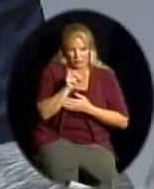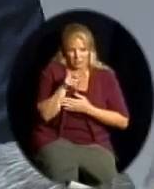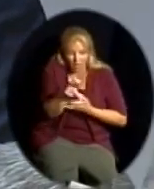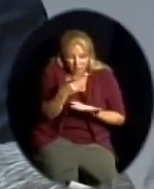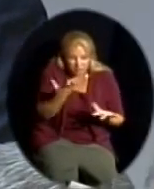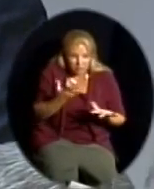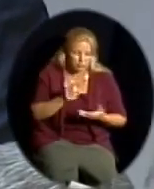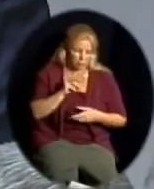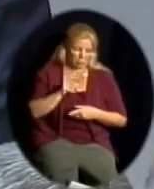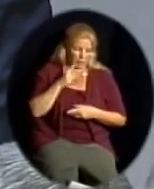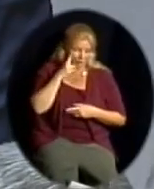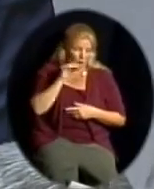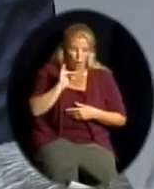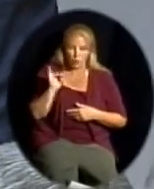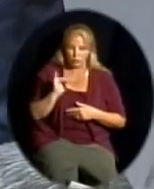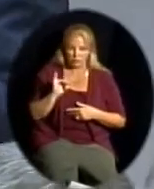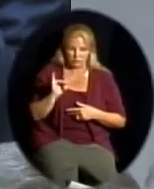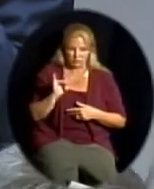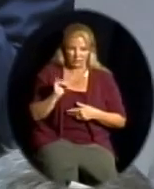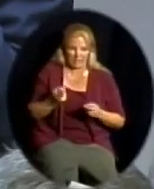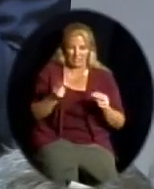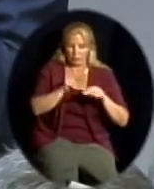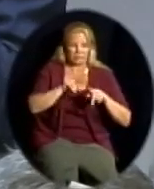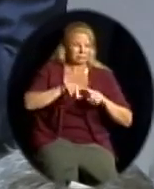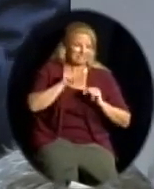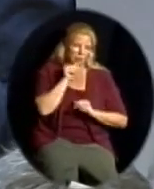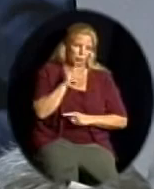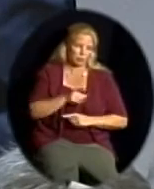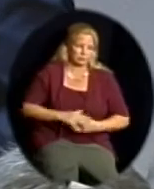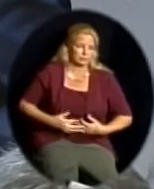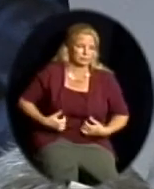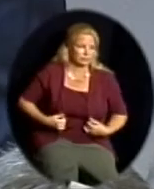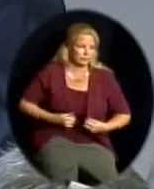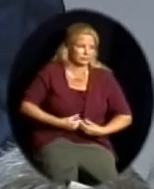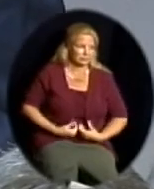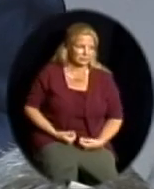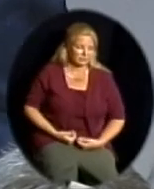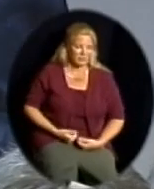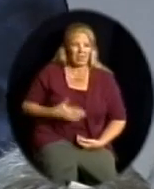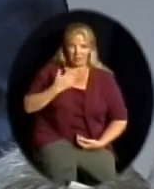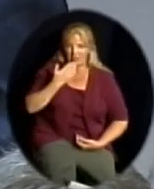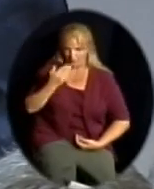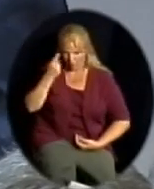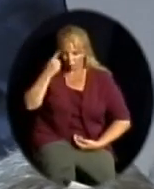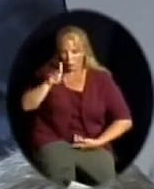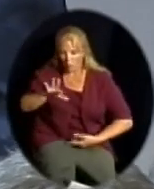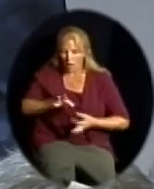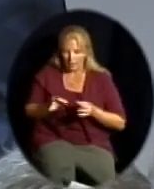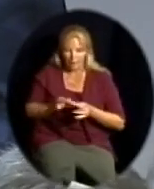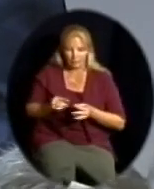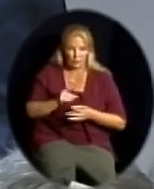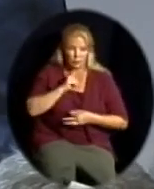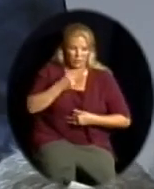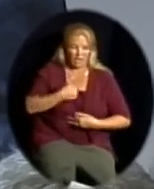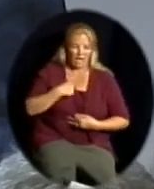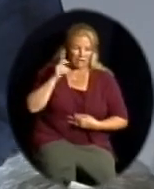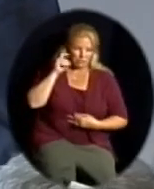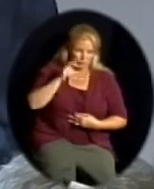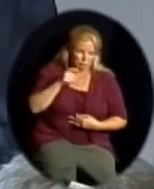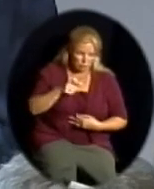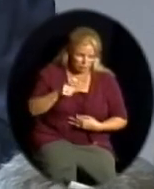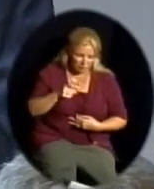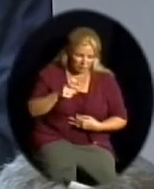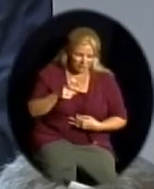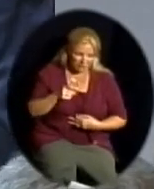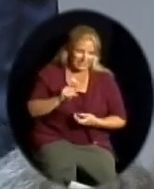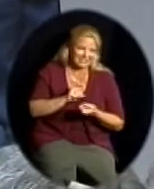that's misleading. Yeah. I probably should, update this, and I appreciate your comment, to put a dot somewhere down here that